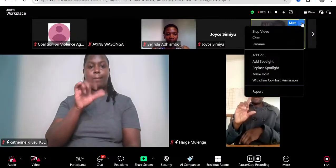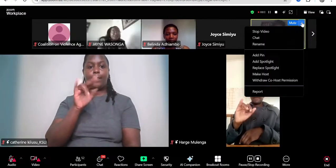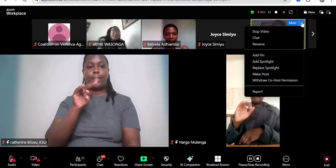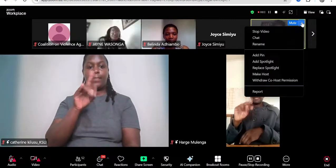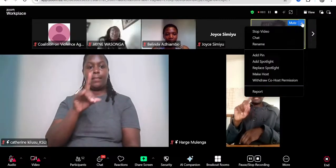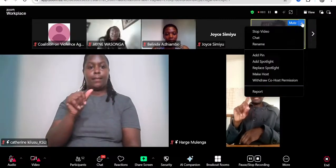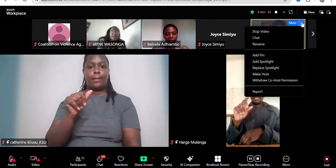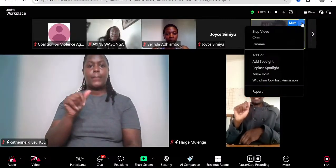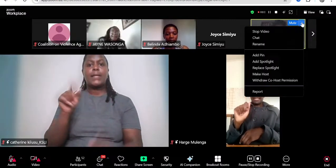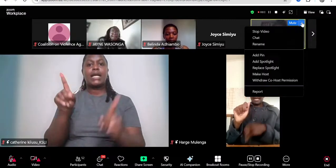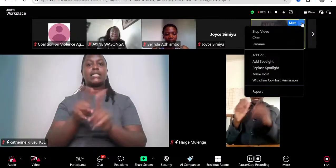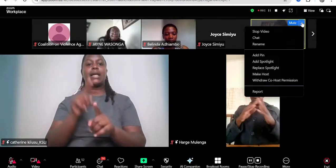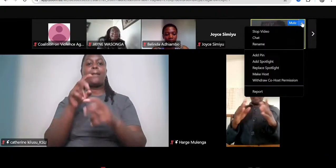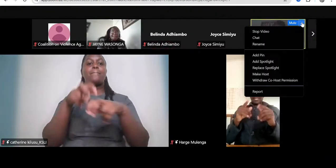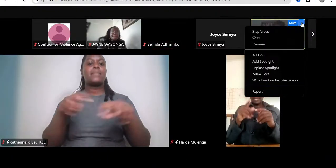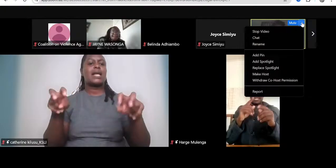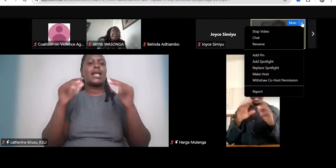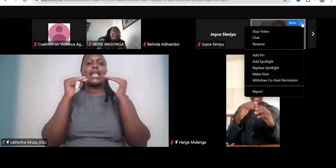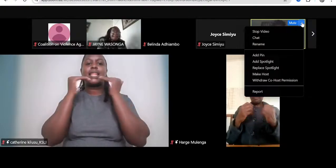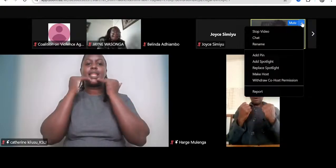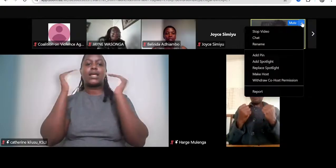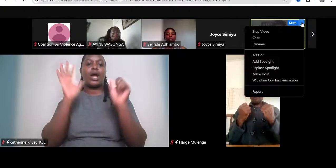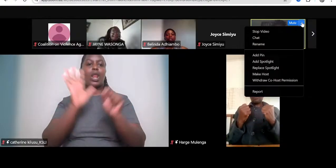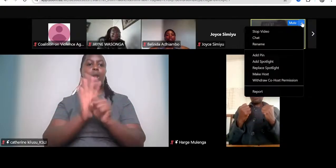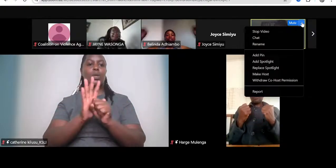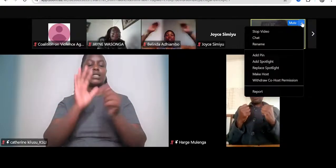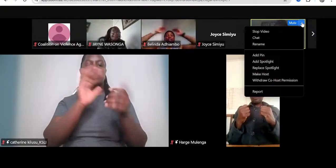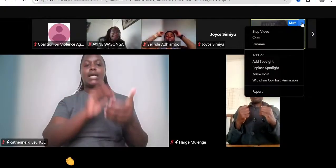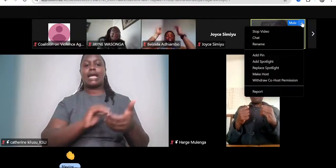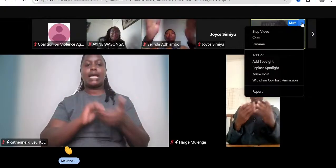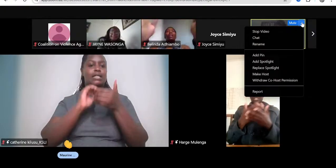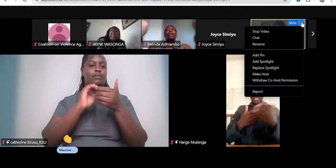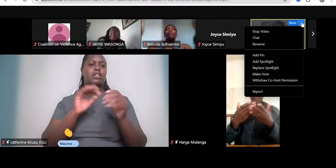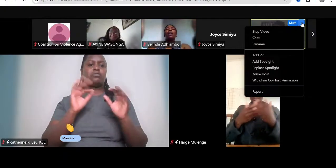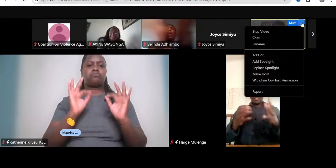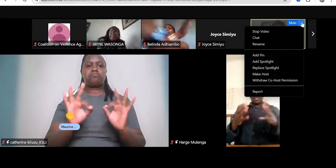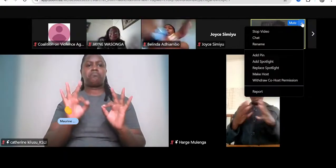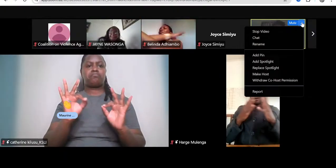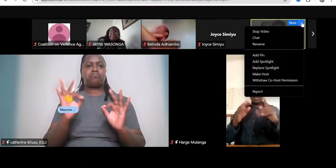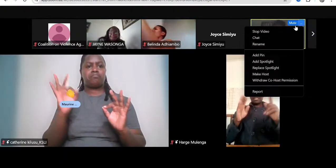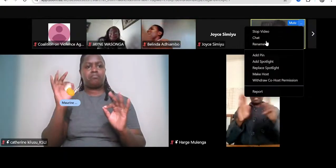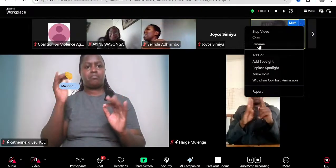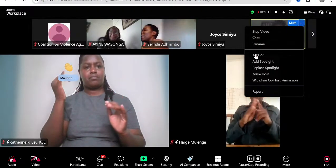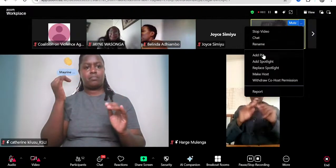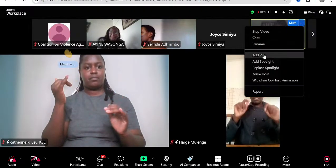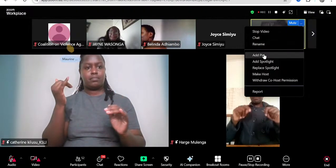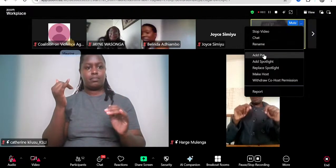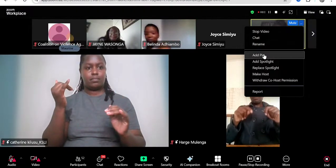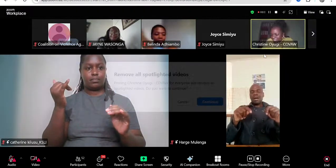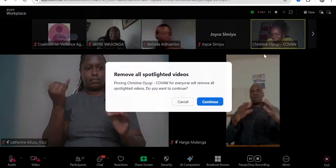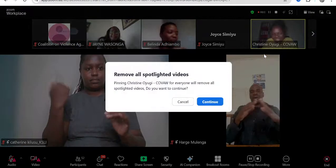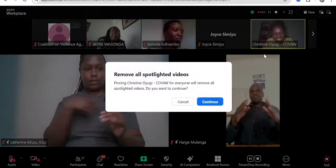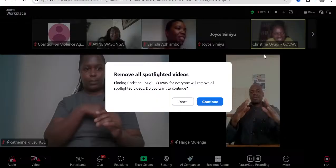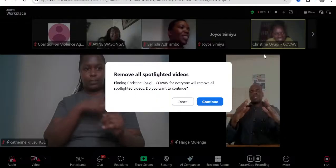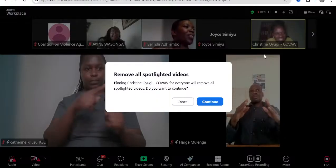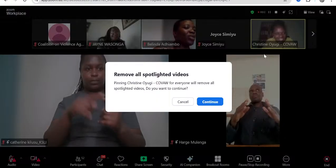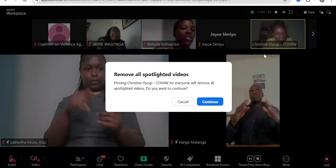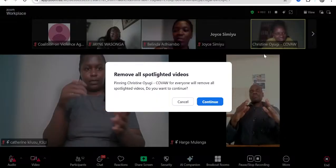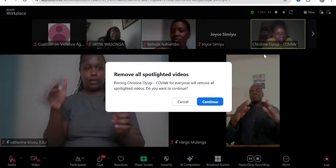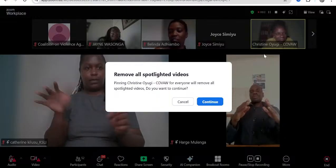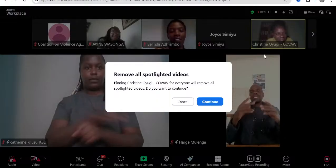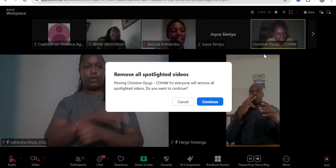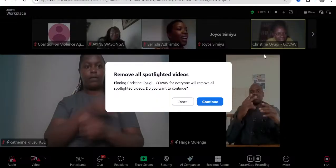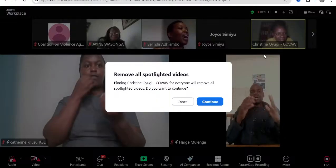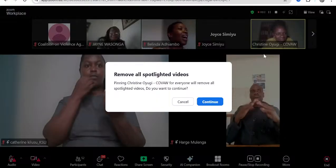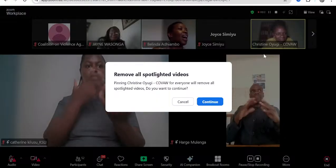very powerful engagement. Great insights. We are overloaded with that information. It is